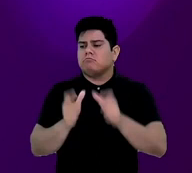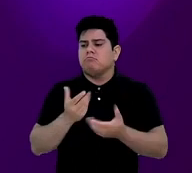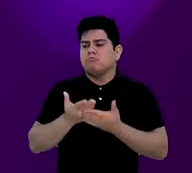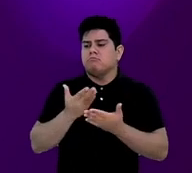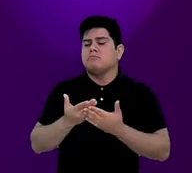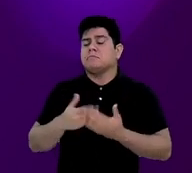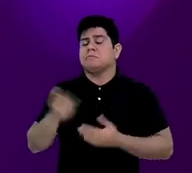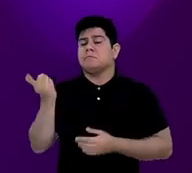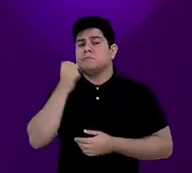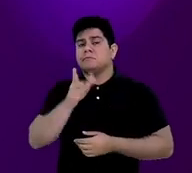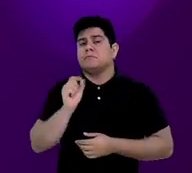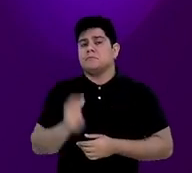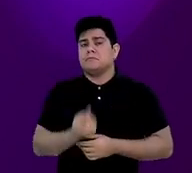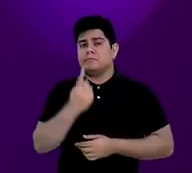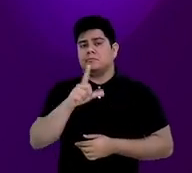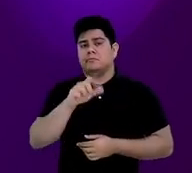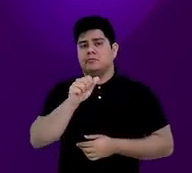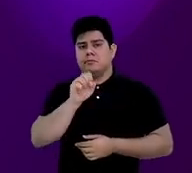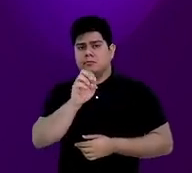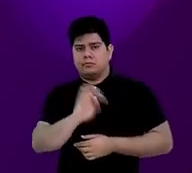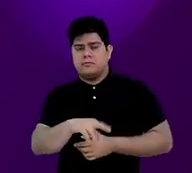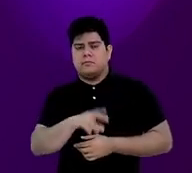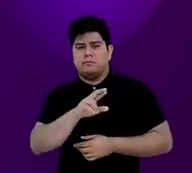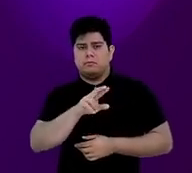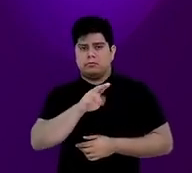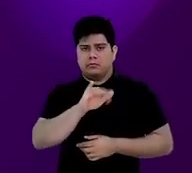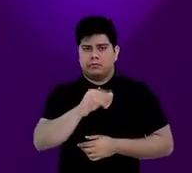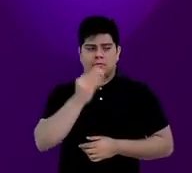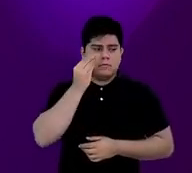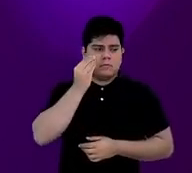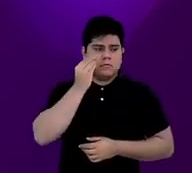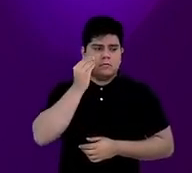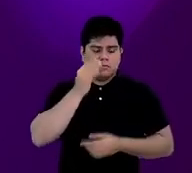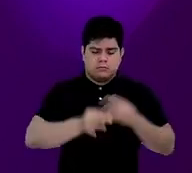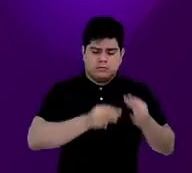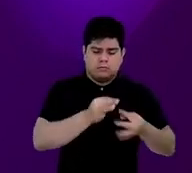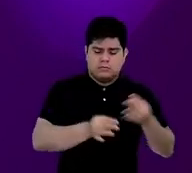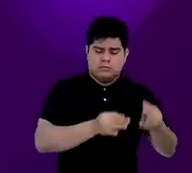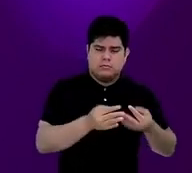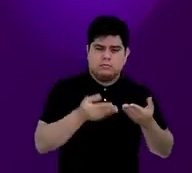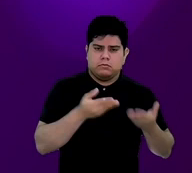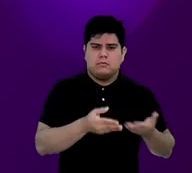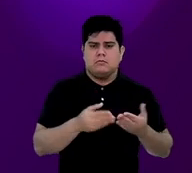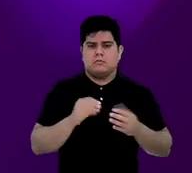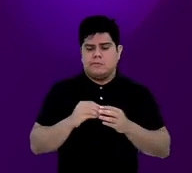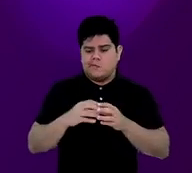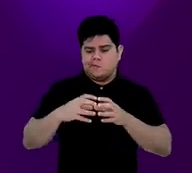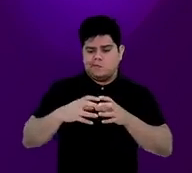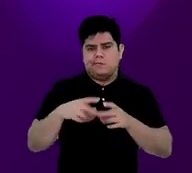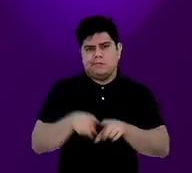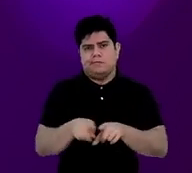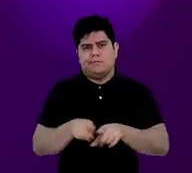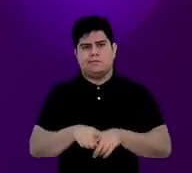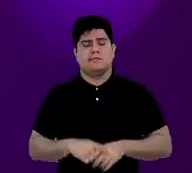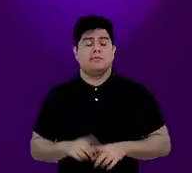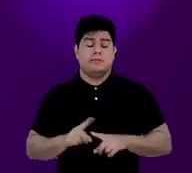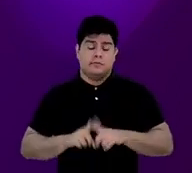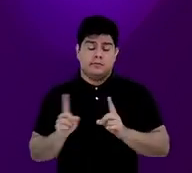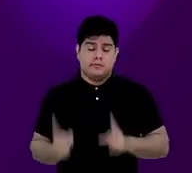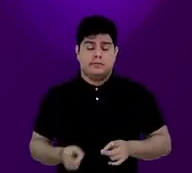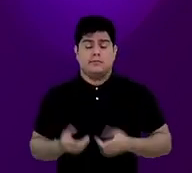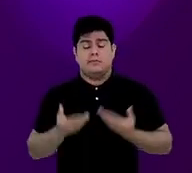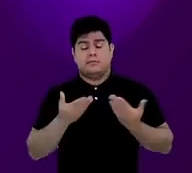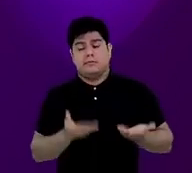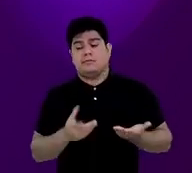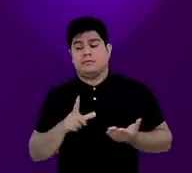repeat Paul McGuff's anti-tumor treatment, but his laser wasn't as powerful as Paul McGuff's